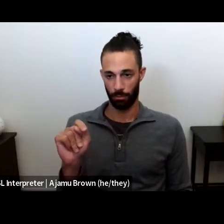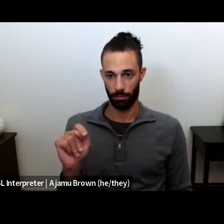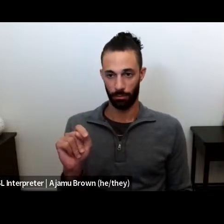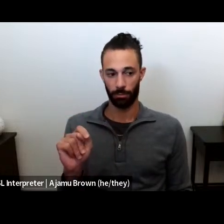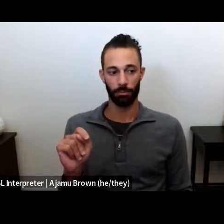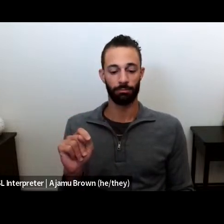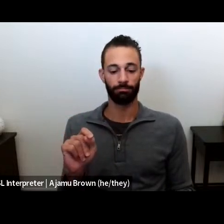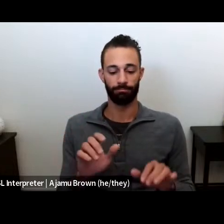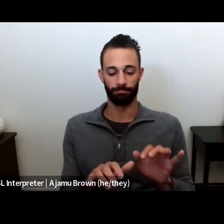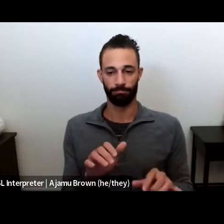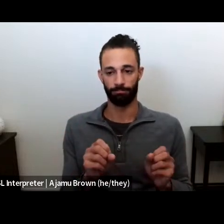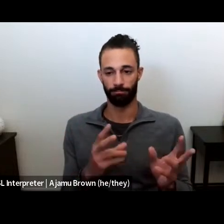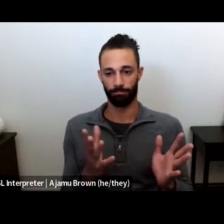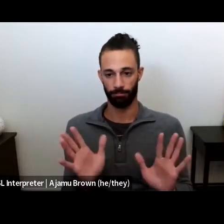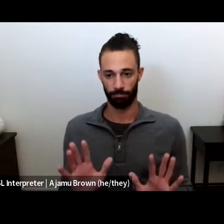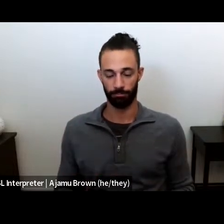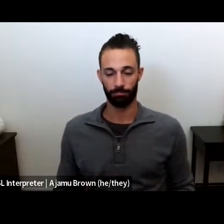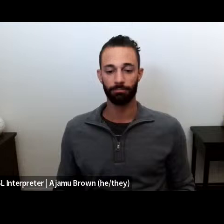All right.